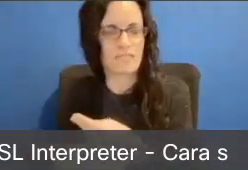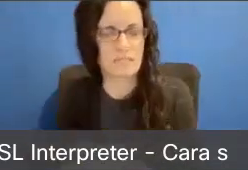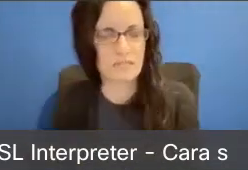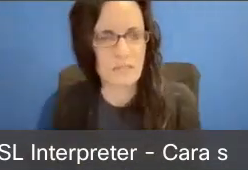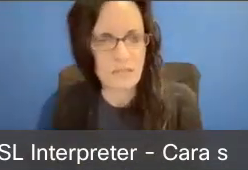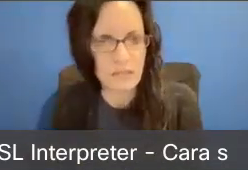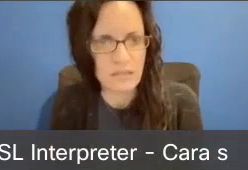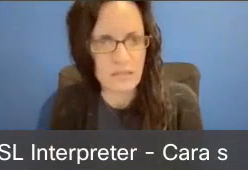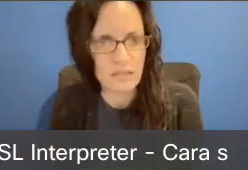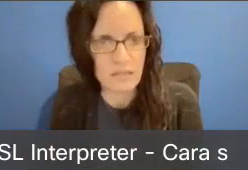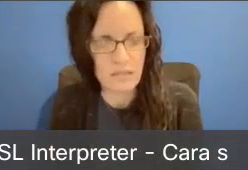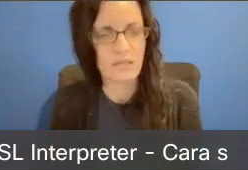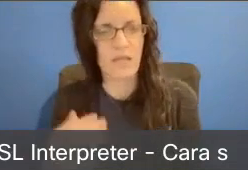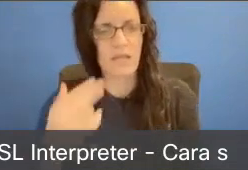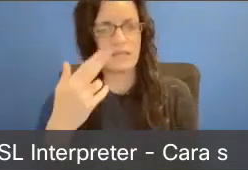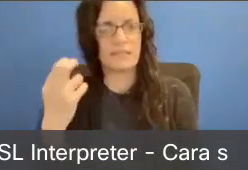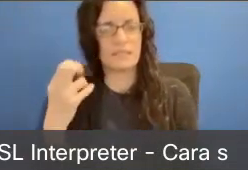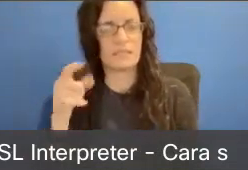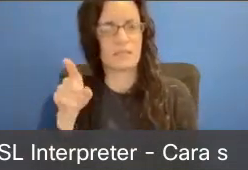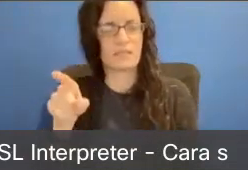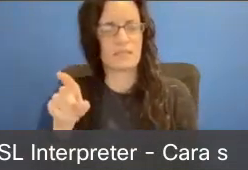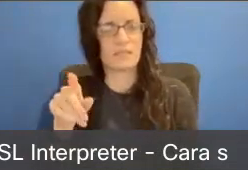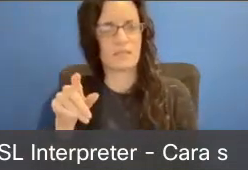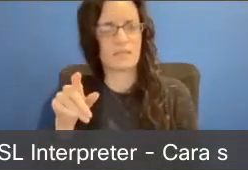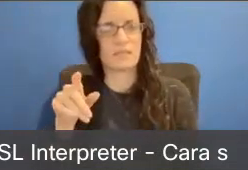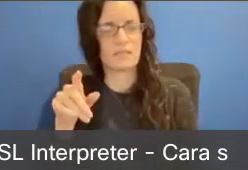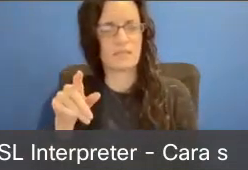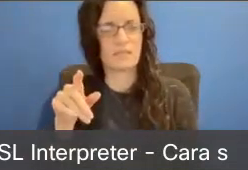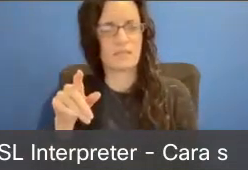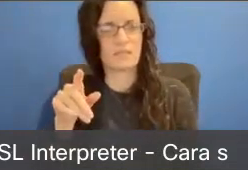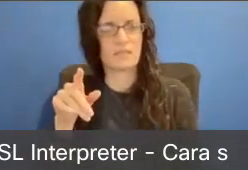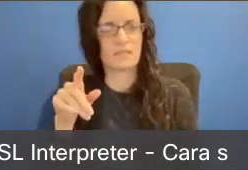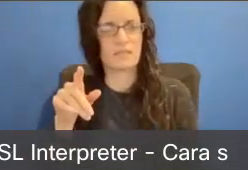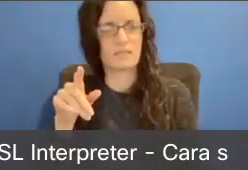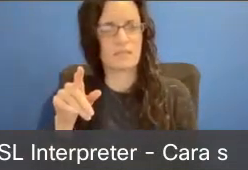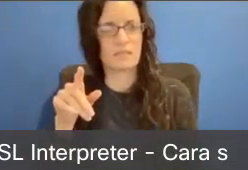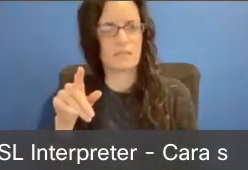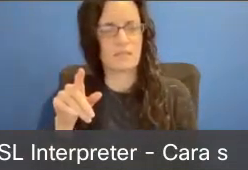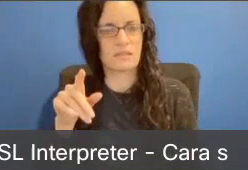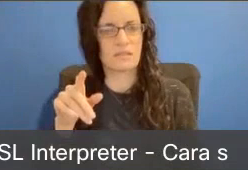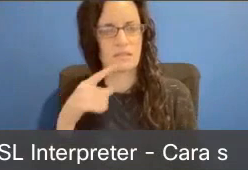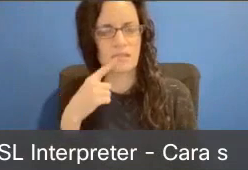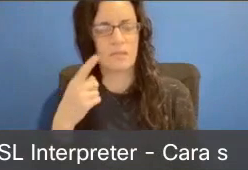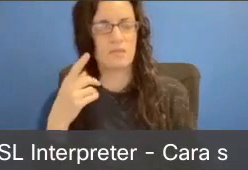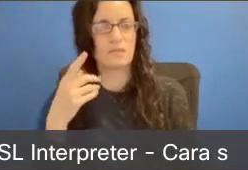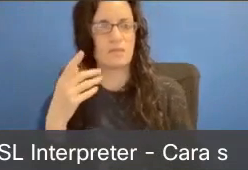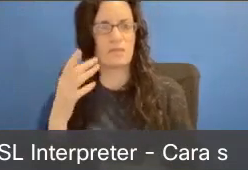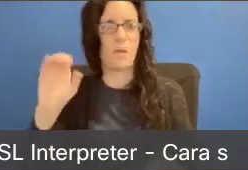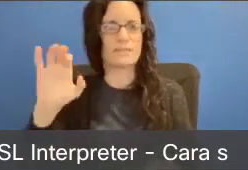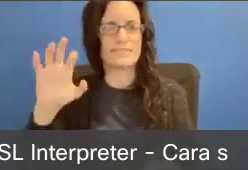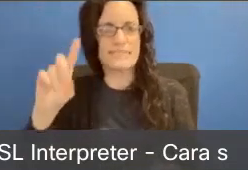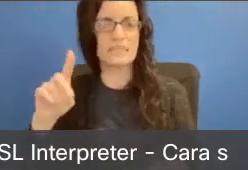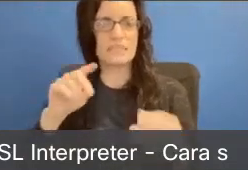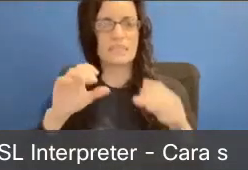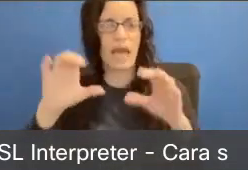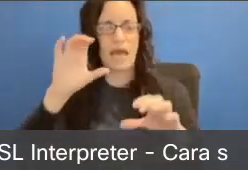And he just kind of leaned back, and you have OCD, probably a growth spurts, chemical imbalance, and we signed an afternoon